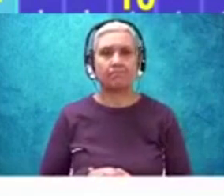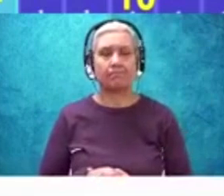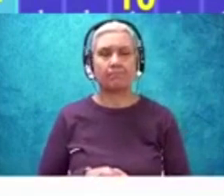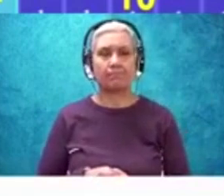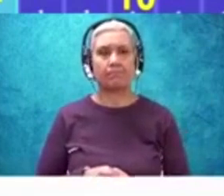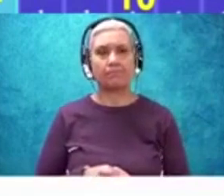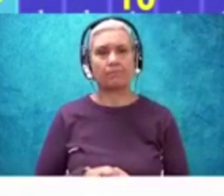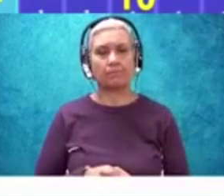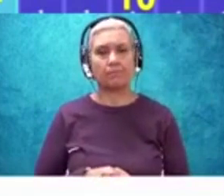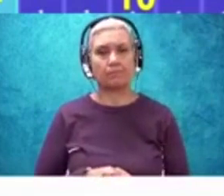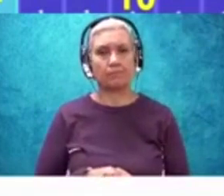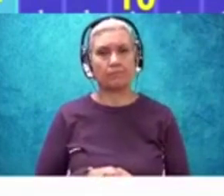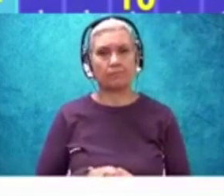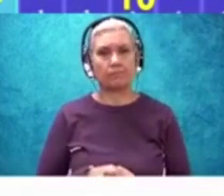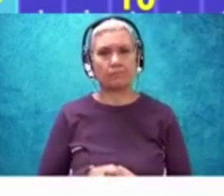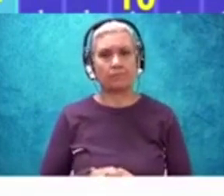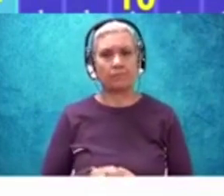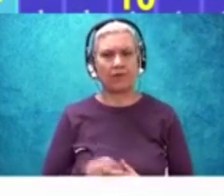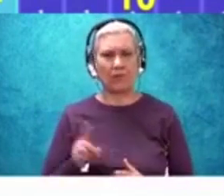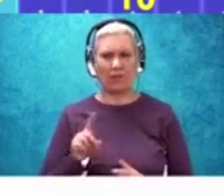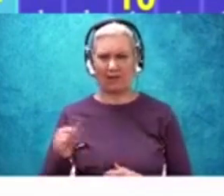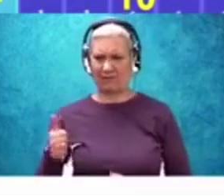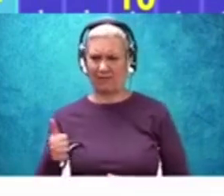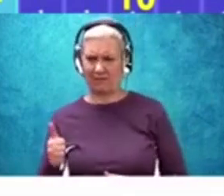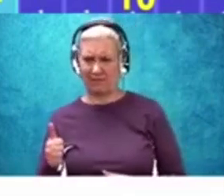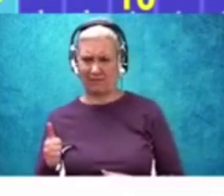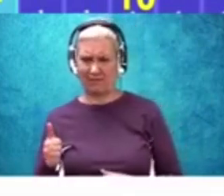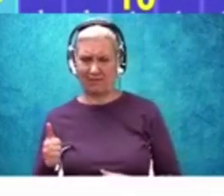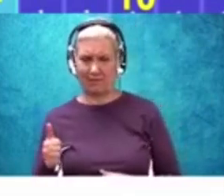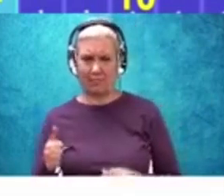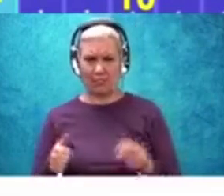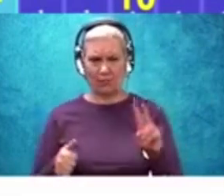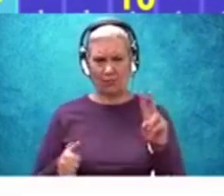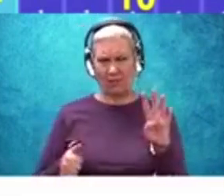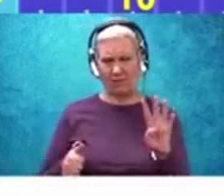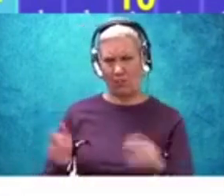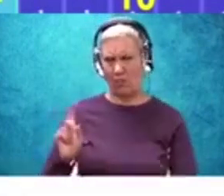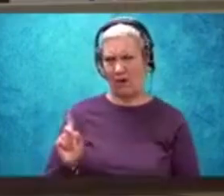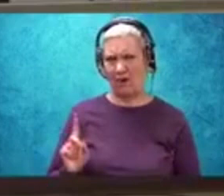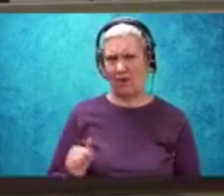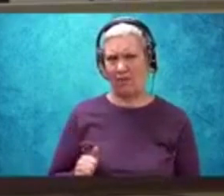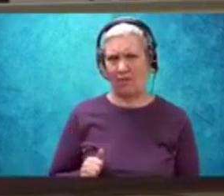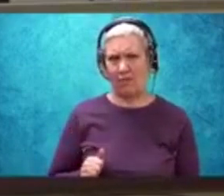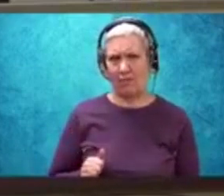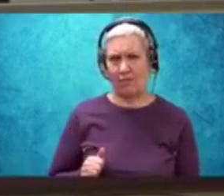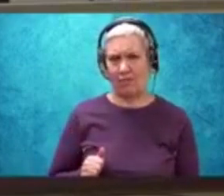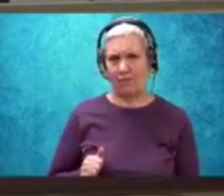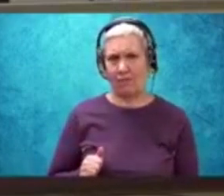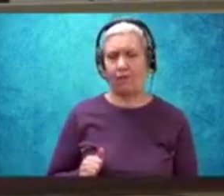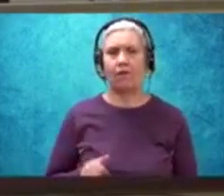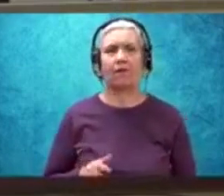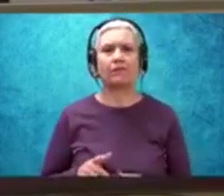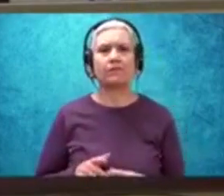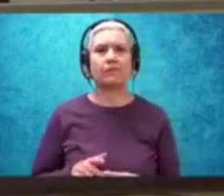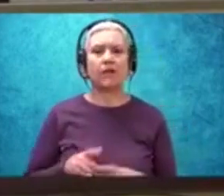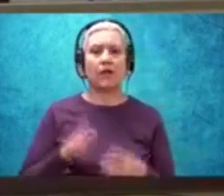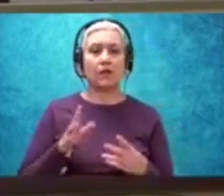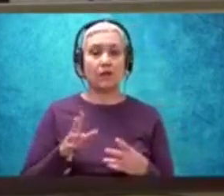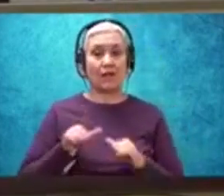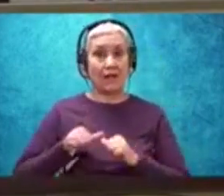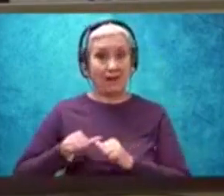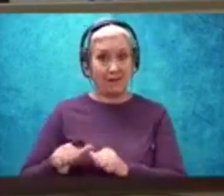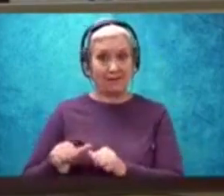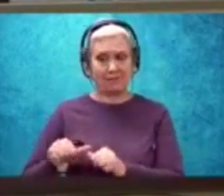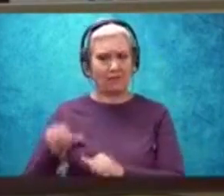Think about where this 10 is and where that 24 is. These values without an x, these